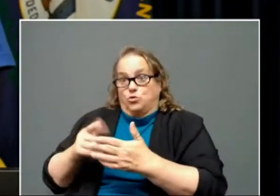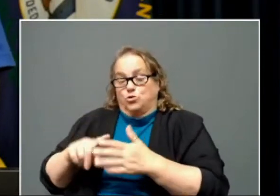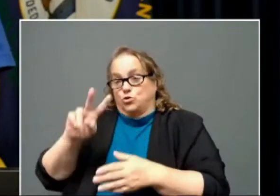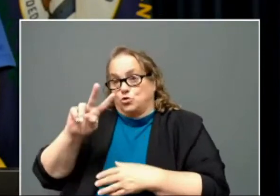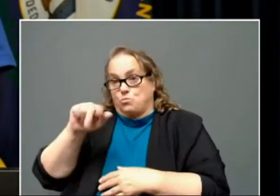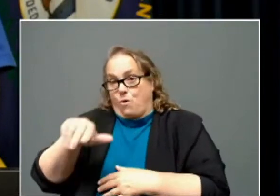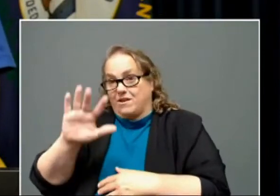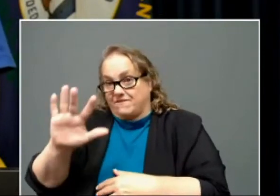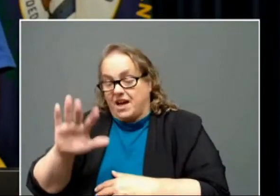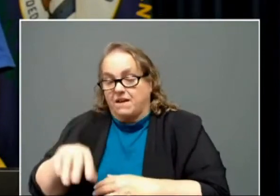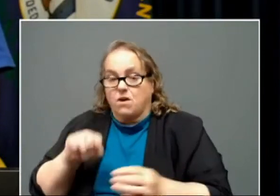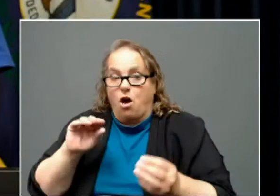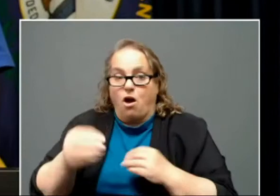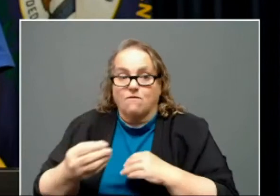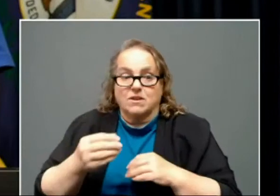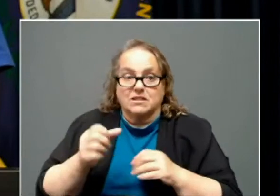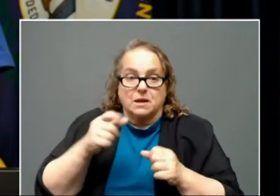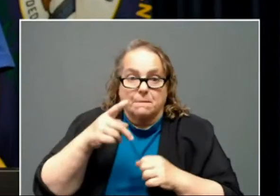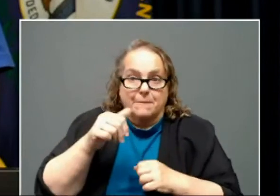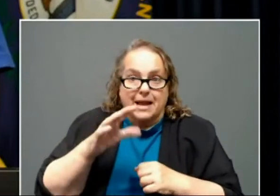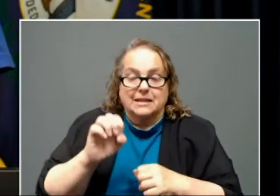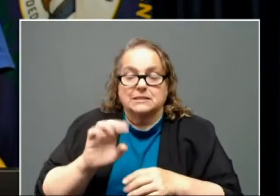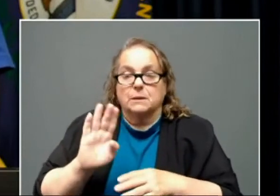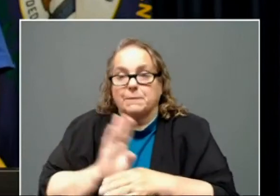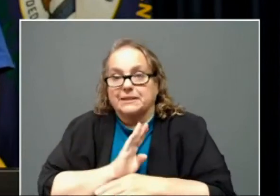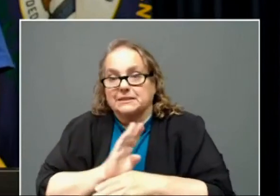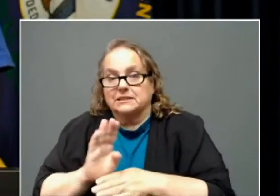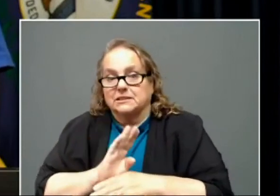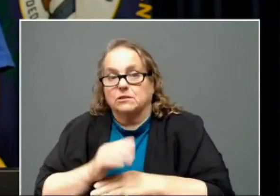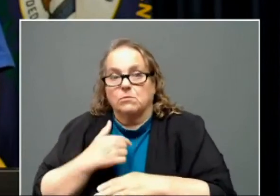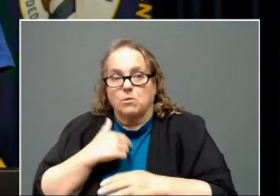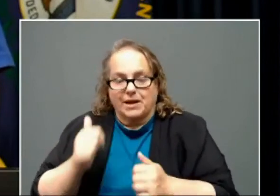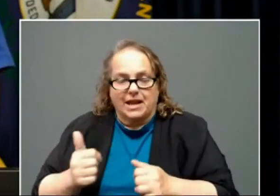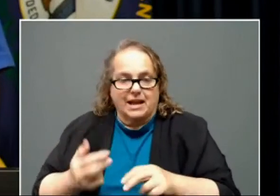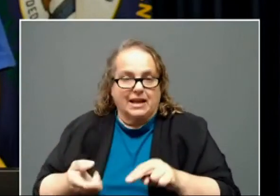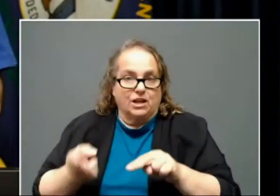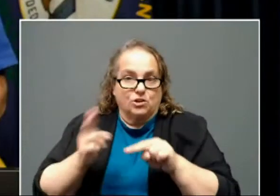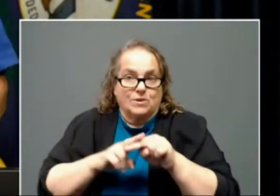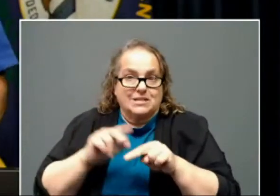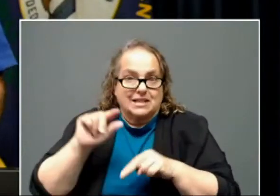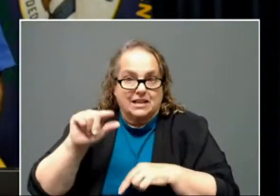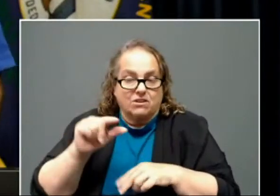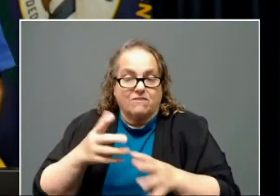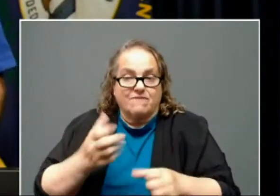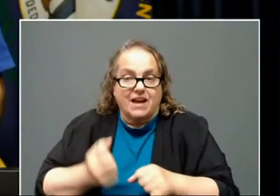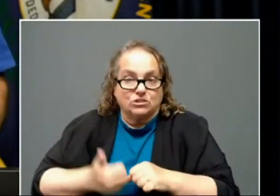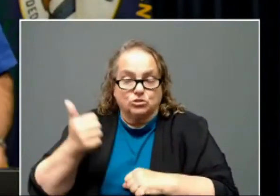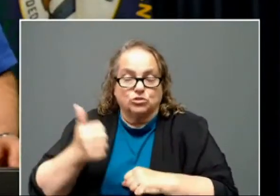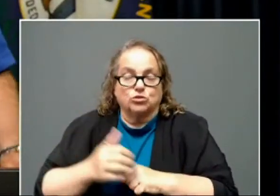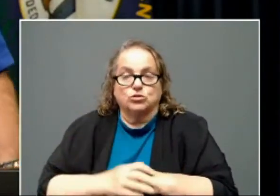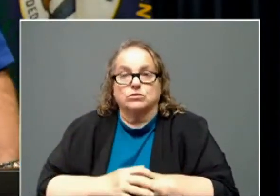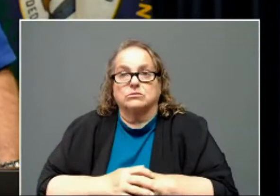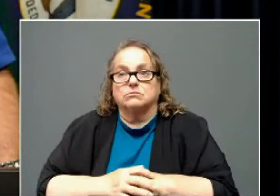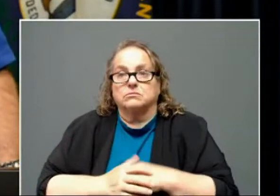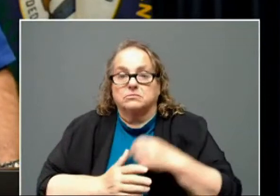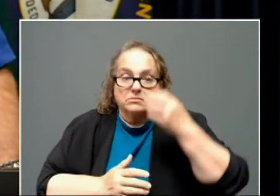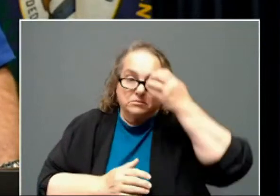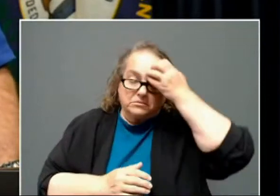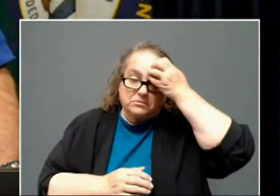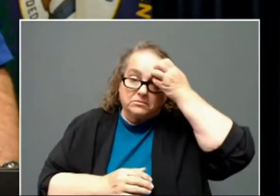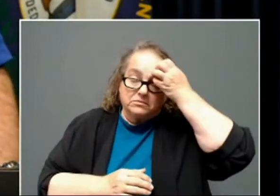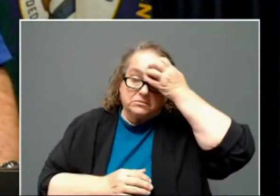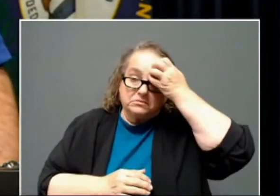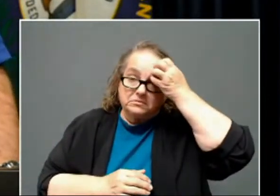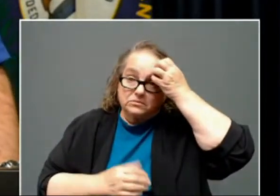businesses was another that we may be able to increase a little bit faster. That we